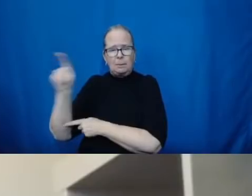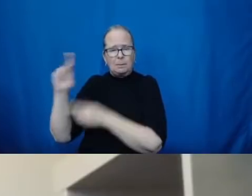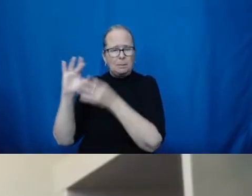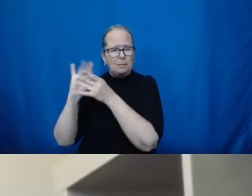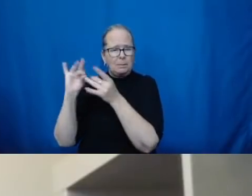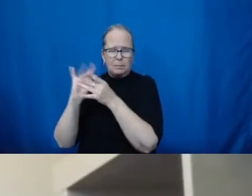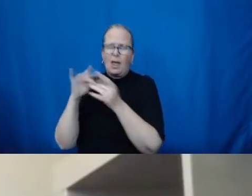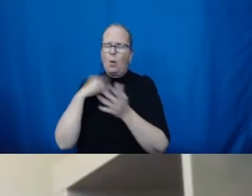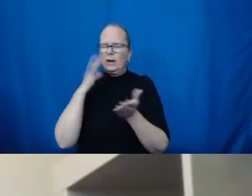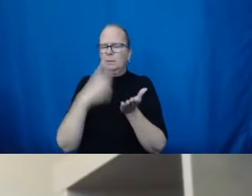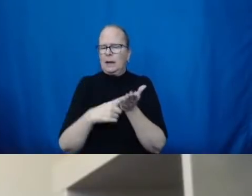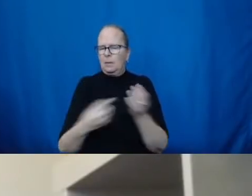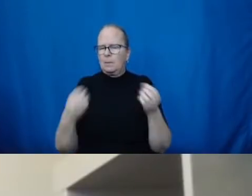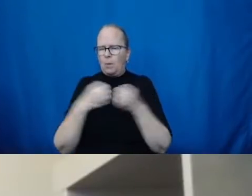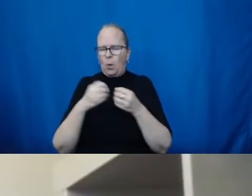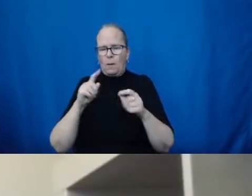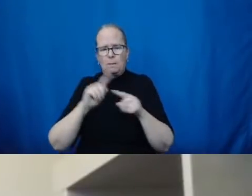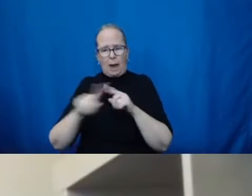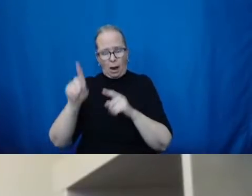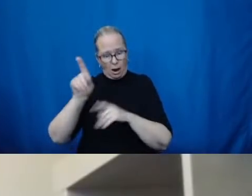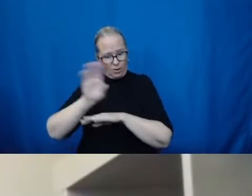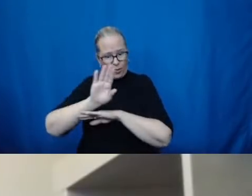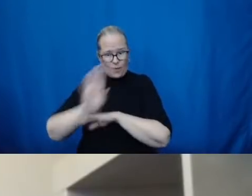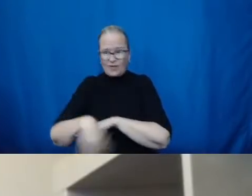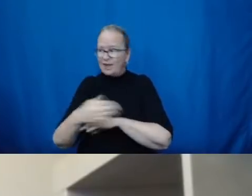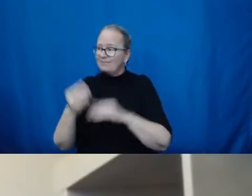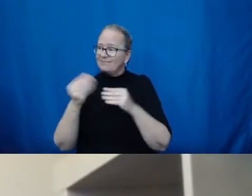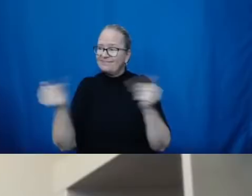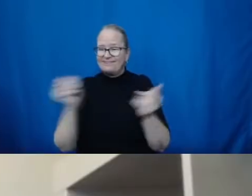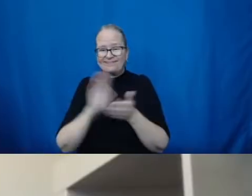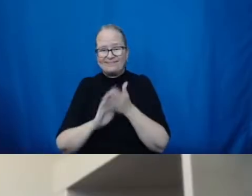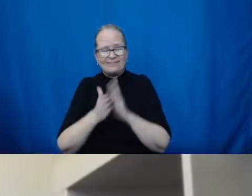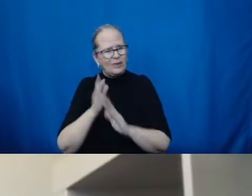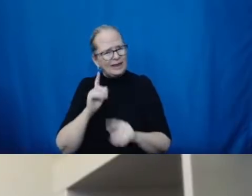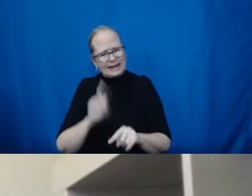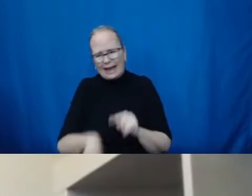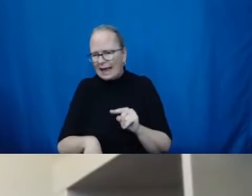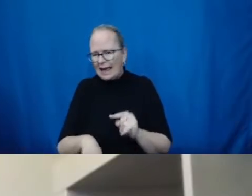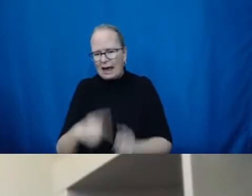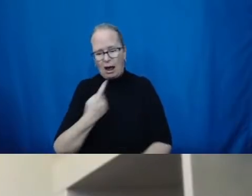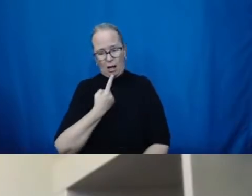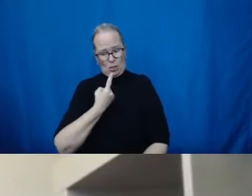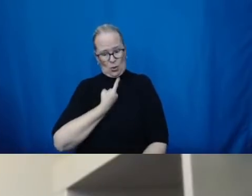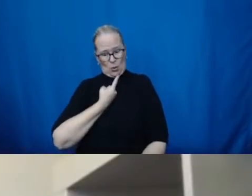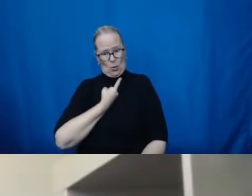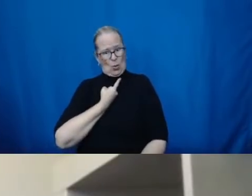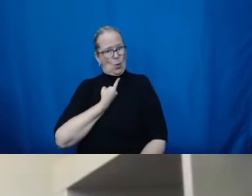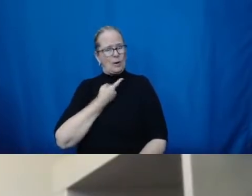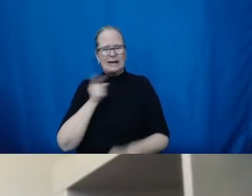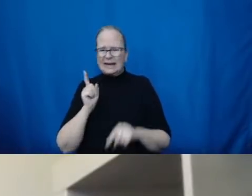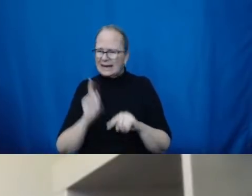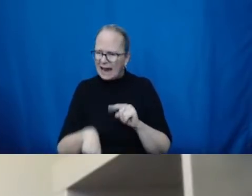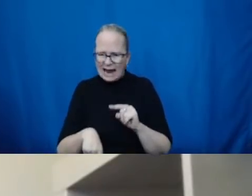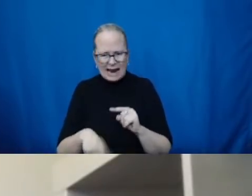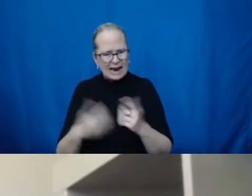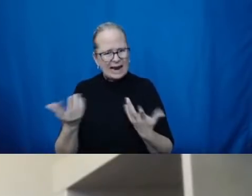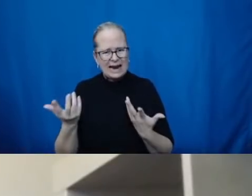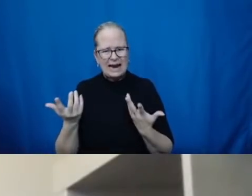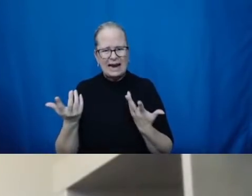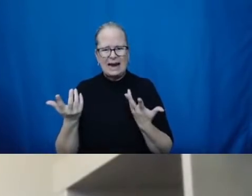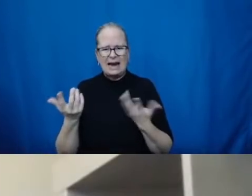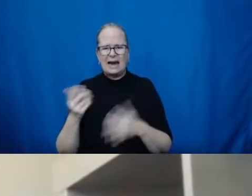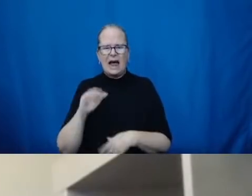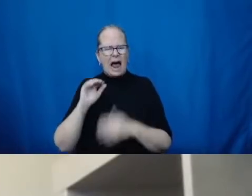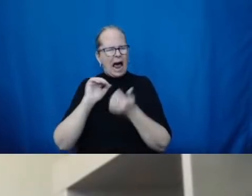one-on-one conversations with the people who are not the extremists, but that are the ones that are extremist adjacent or